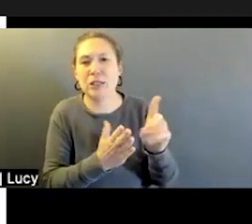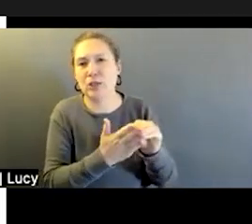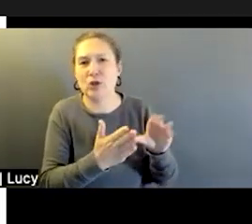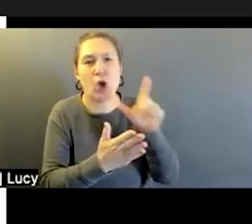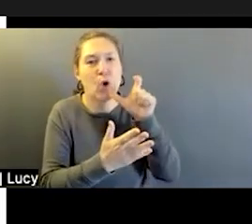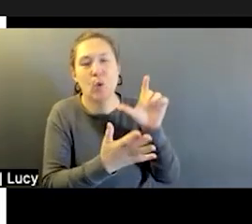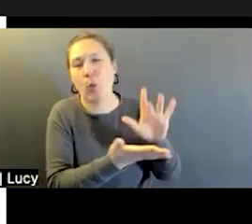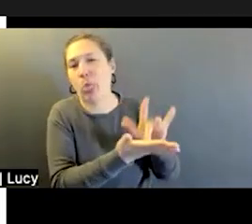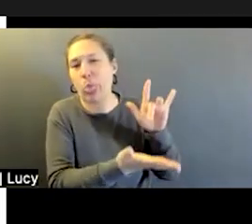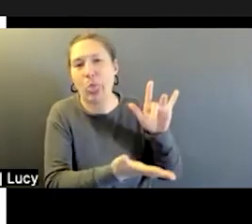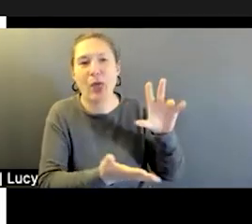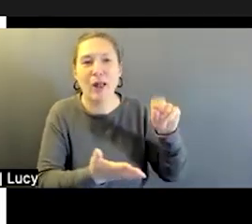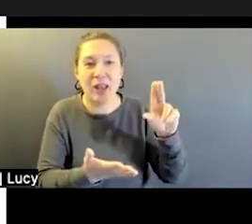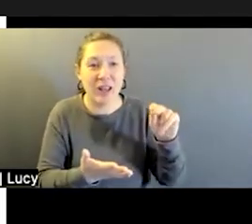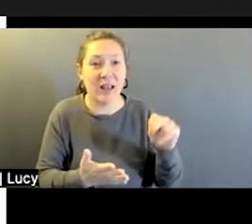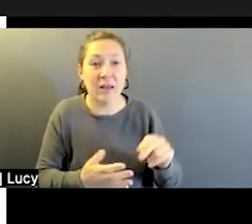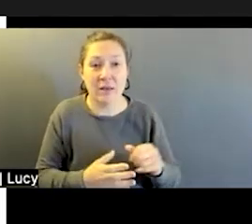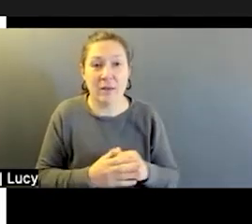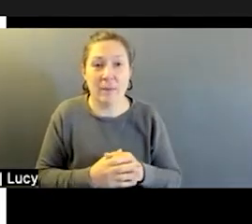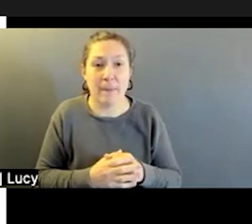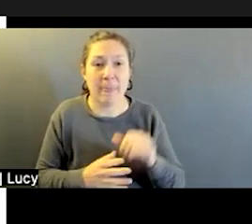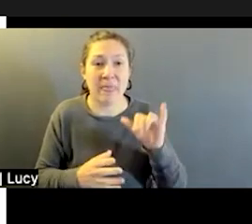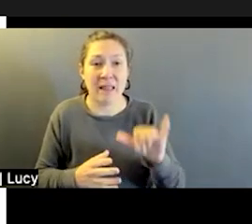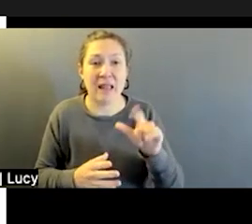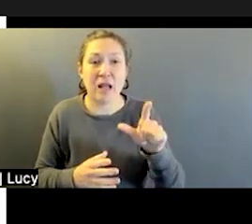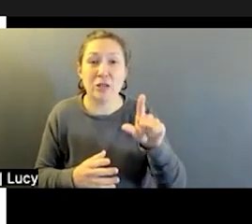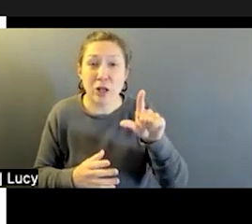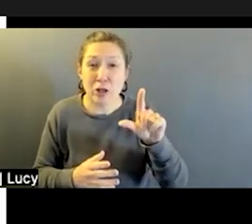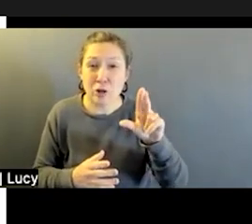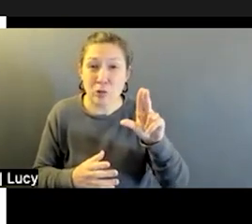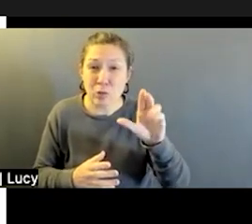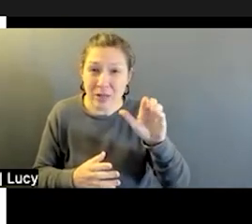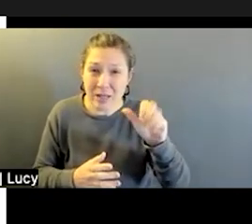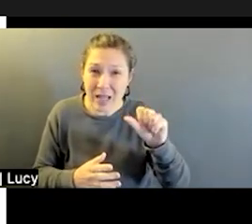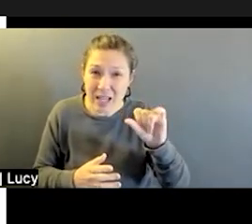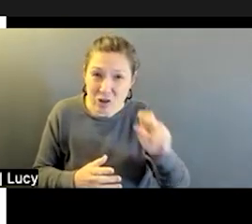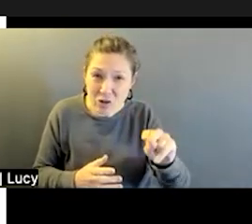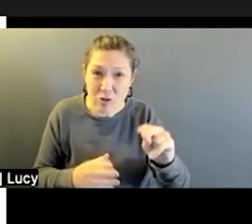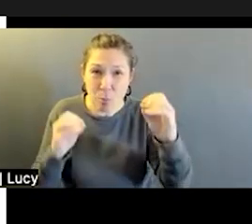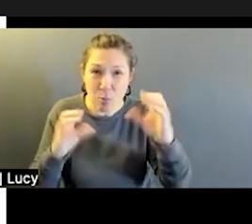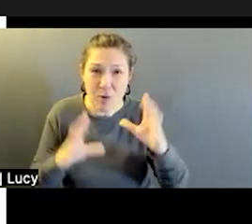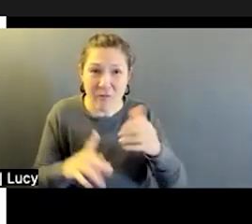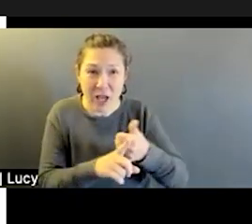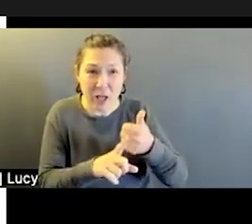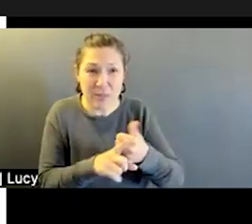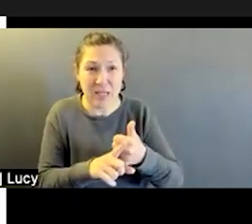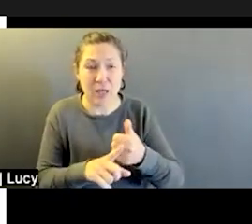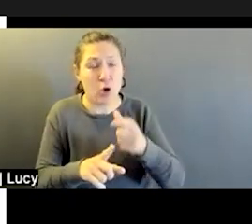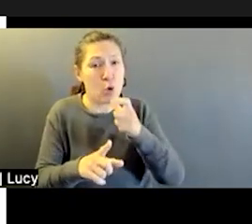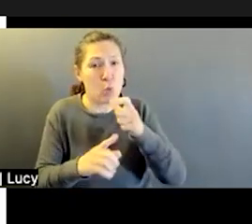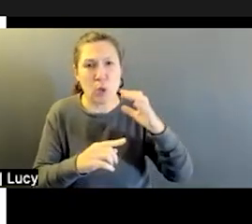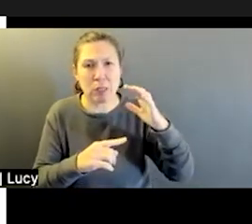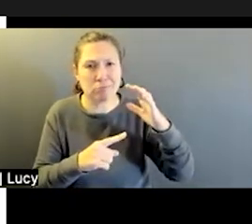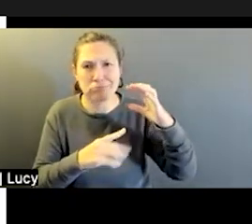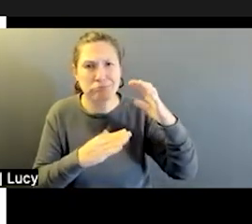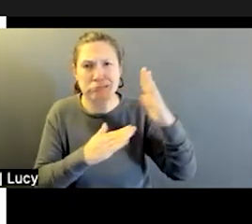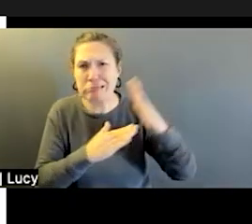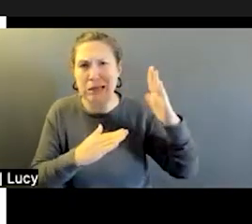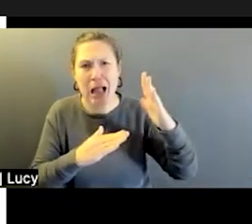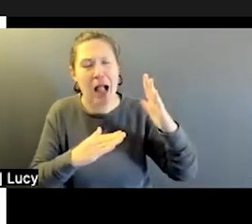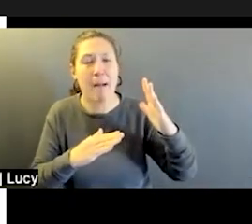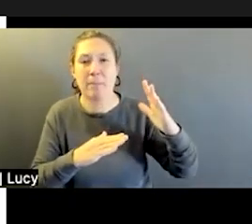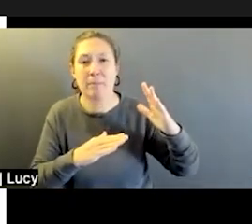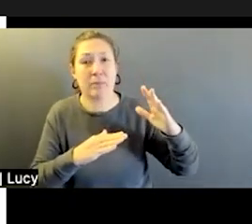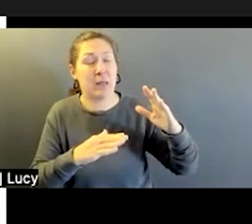was the location professor himself. So the person having the most important chair in the mathematical world, the same chair